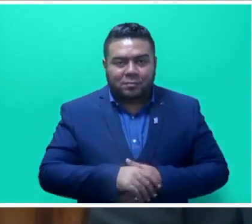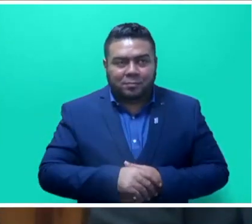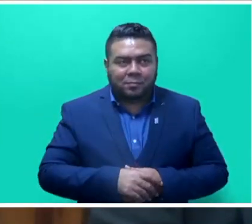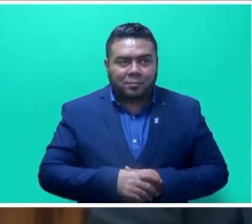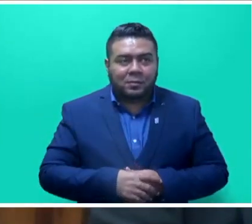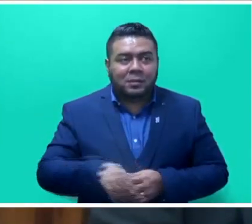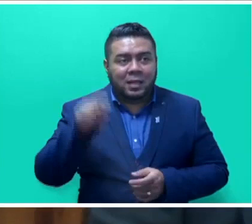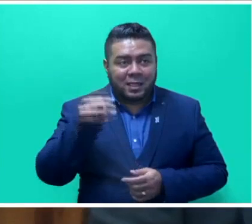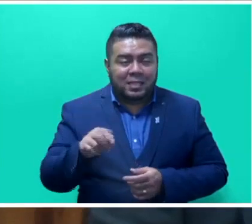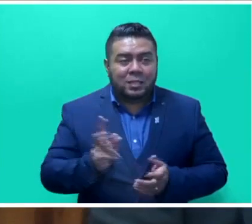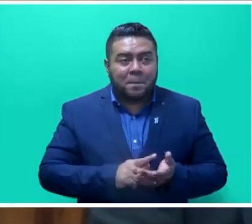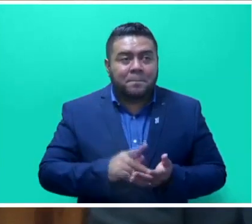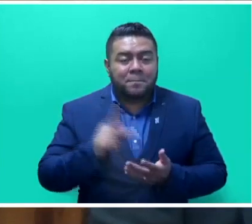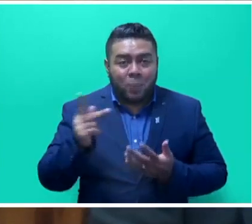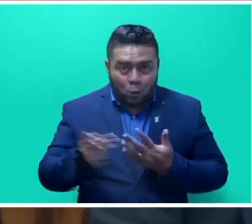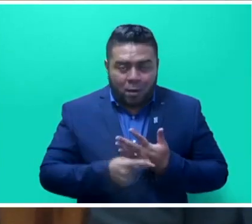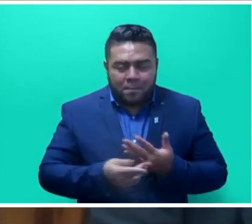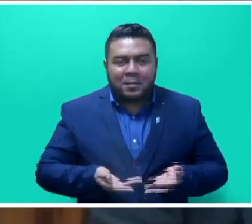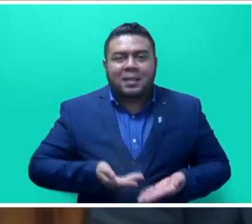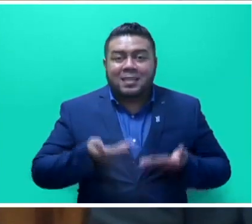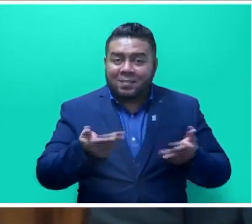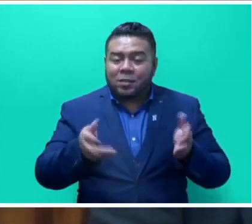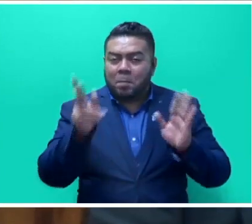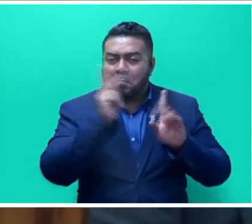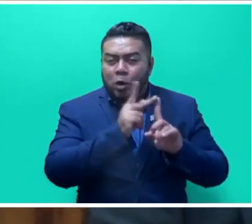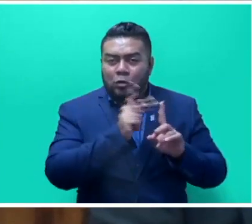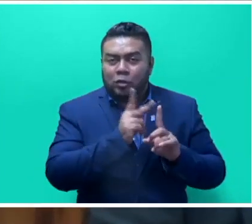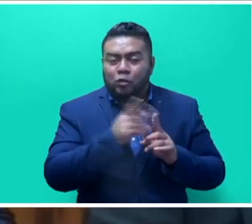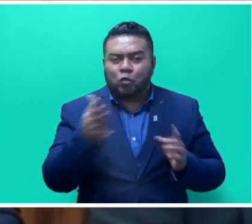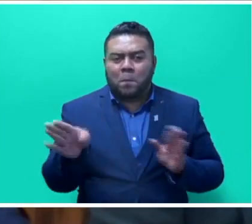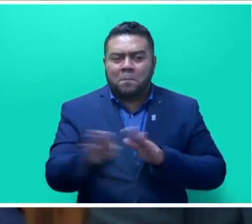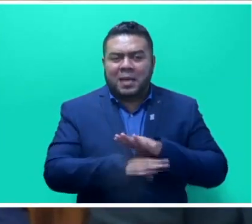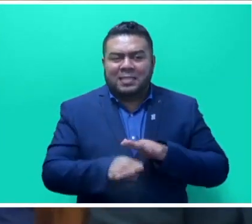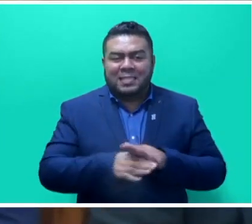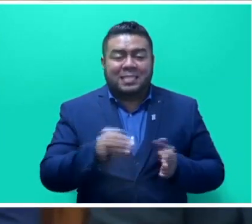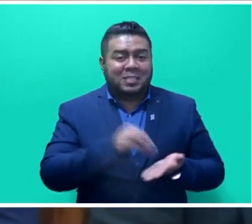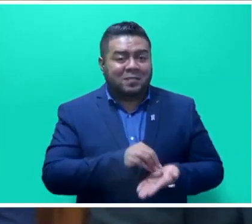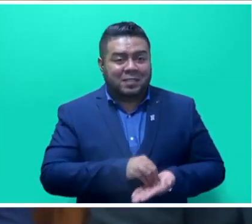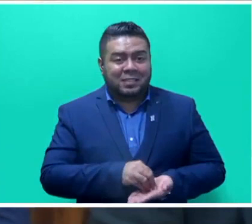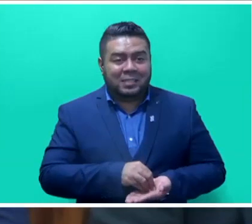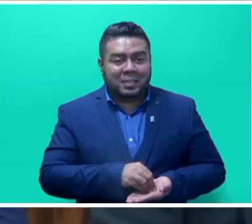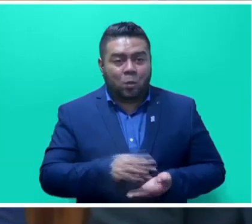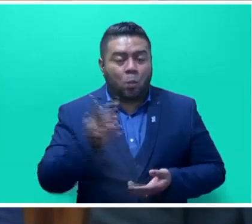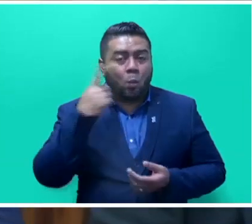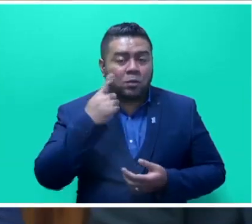This program gives priority to the provision of basic services such as